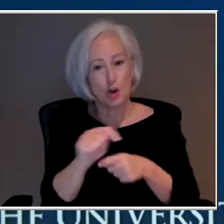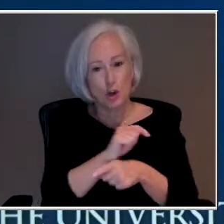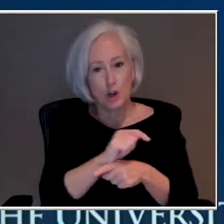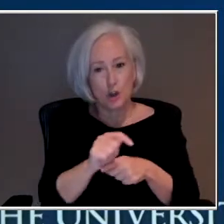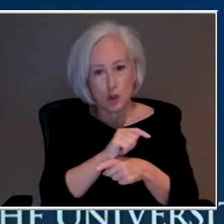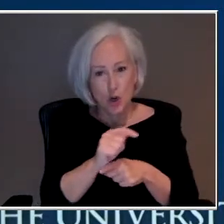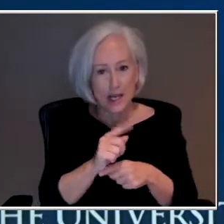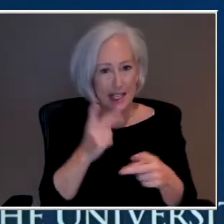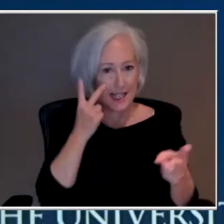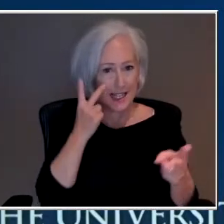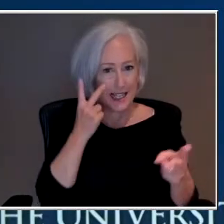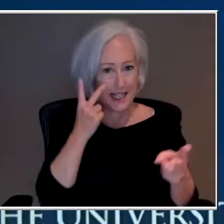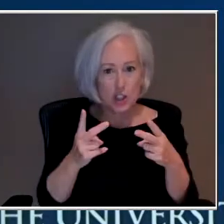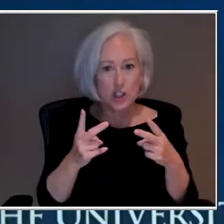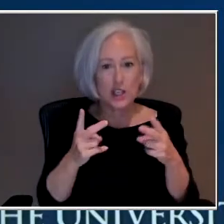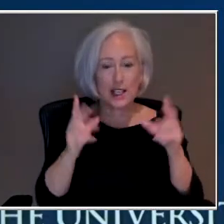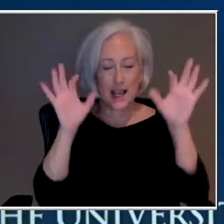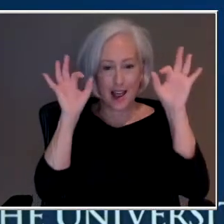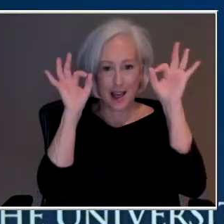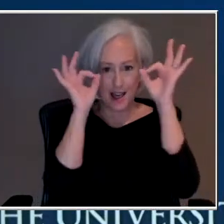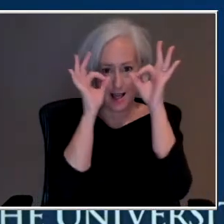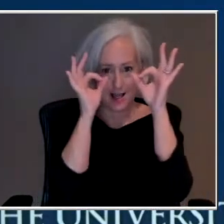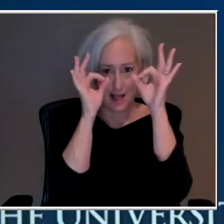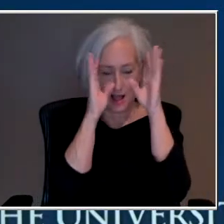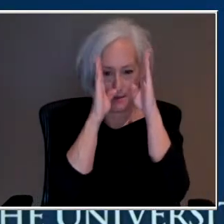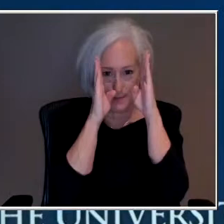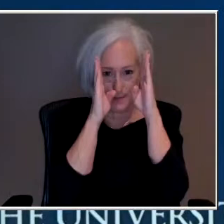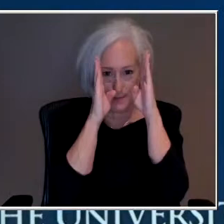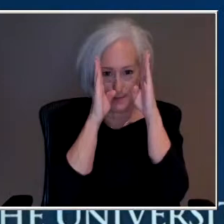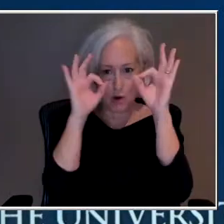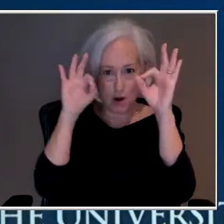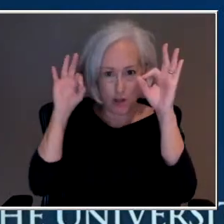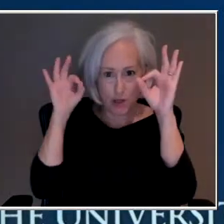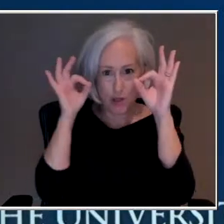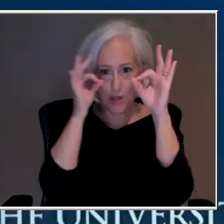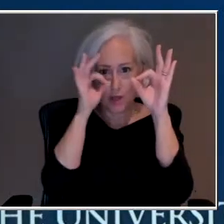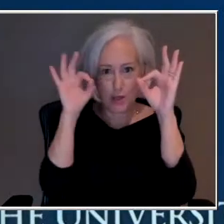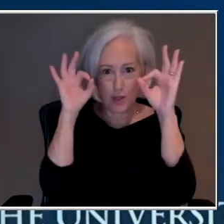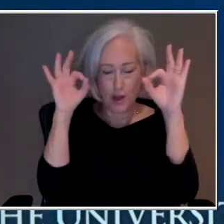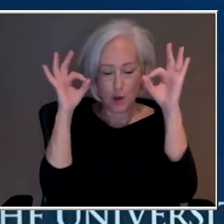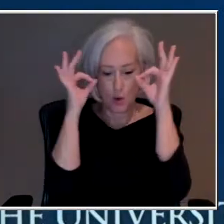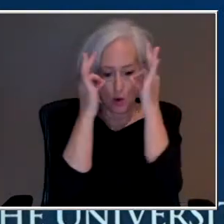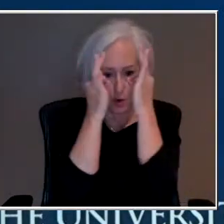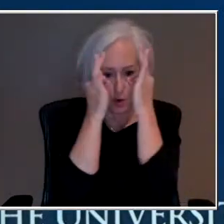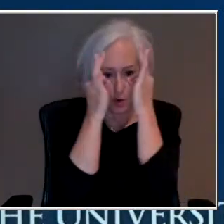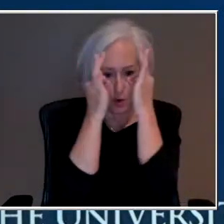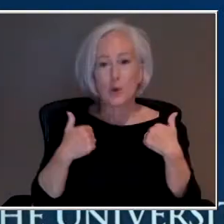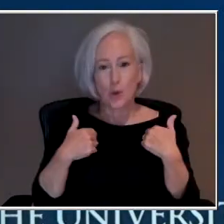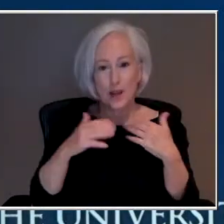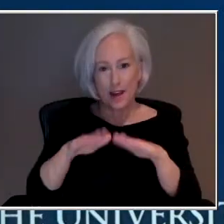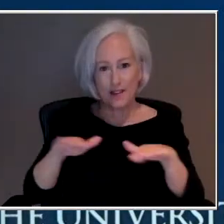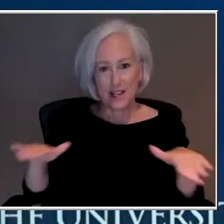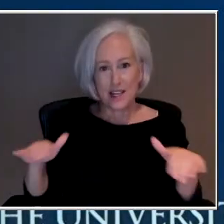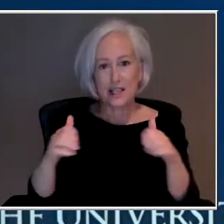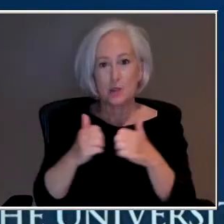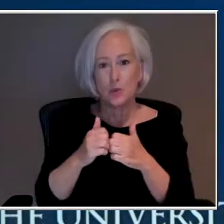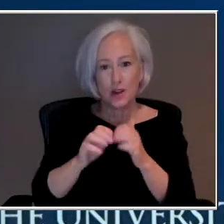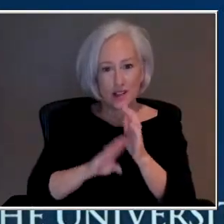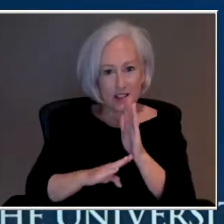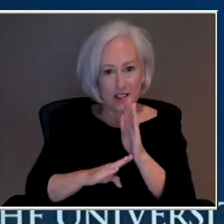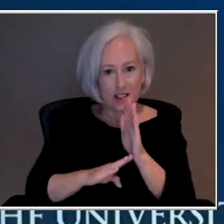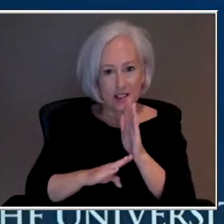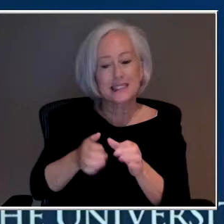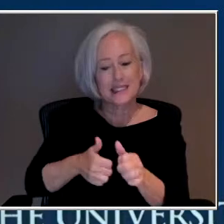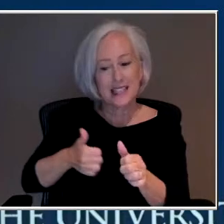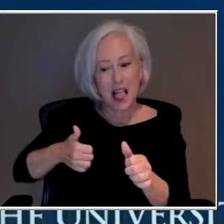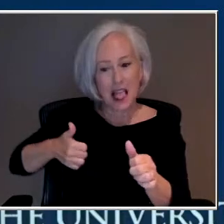kids with visual impairments, a lot of kids with developmental delays and things that it's really hard and takes a lot of time and patience to get